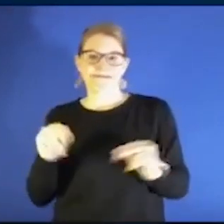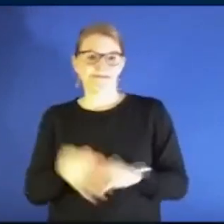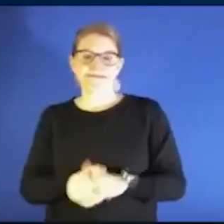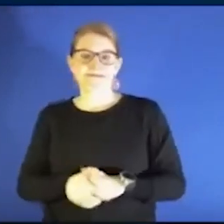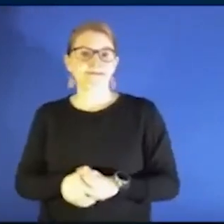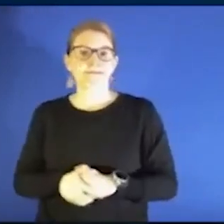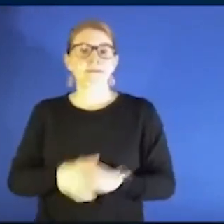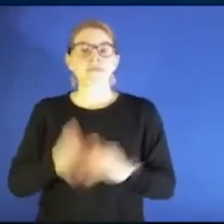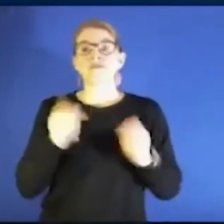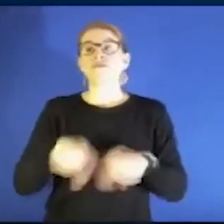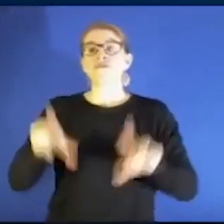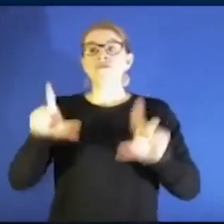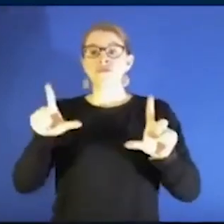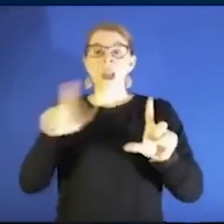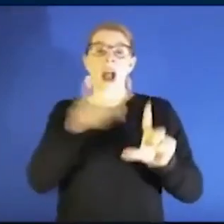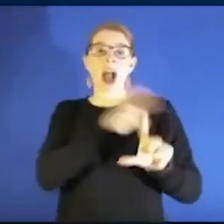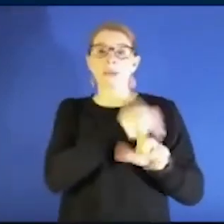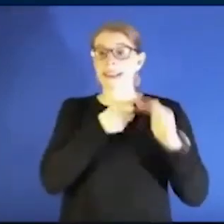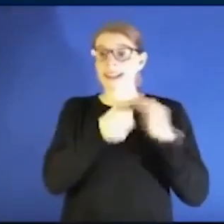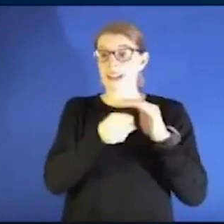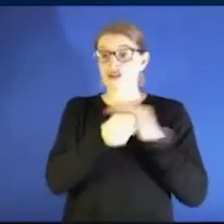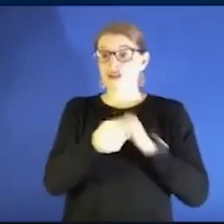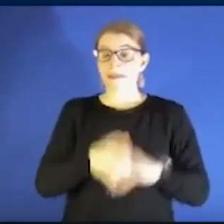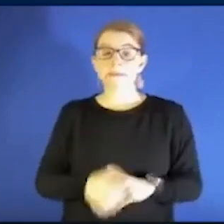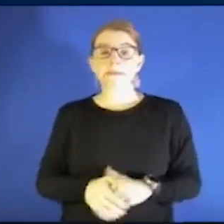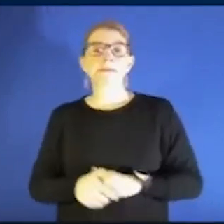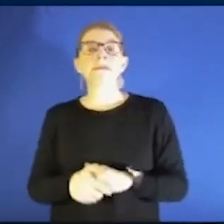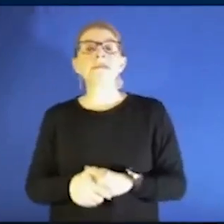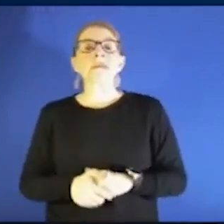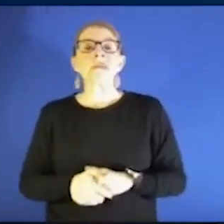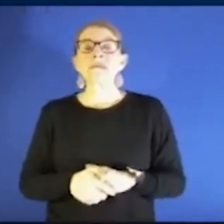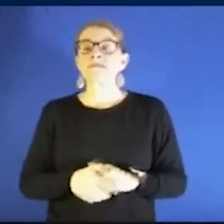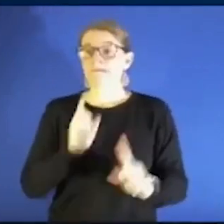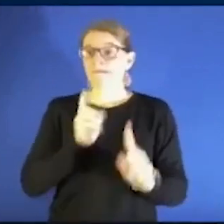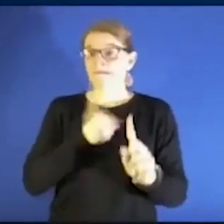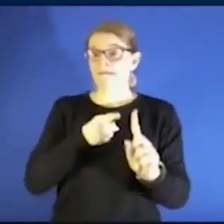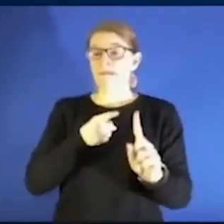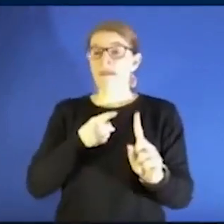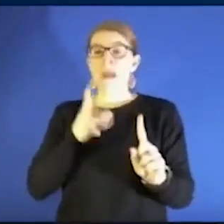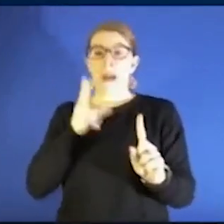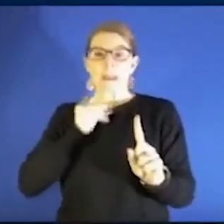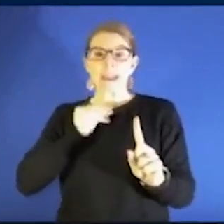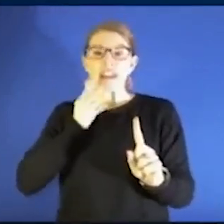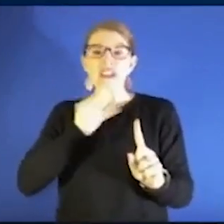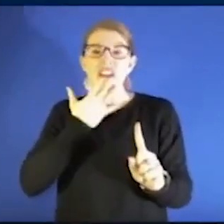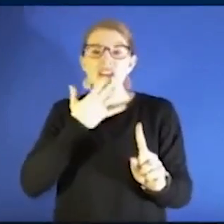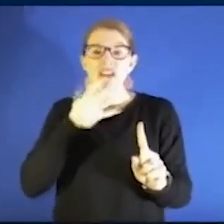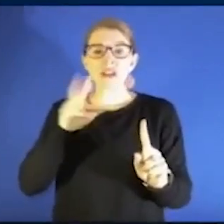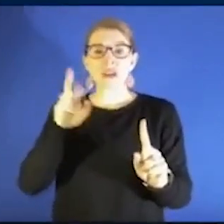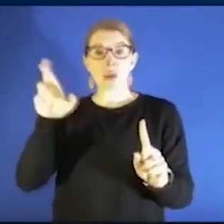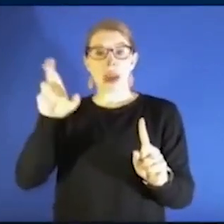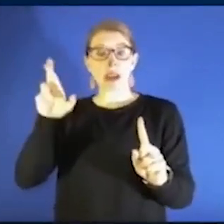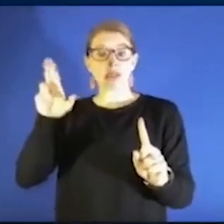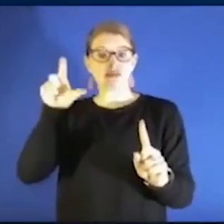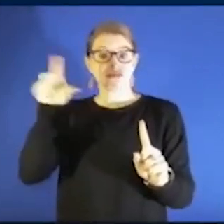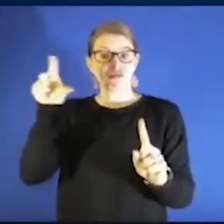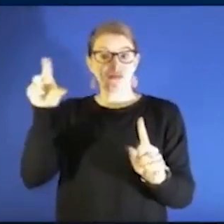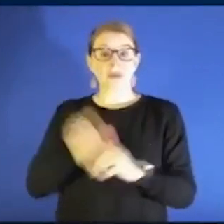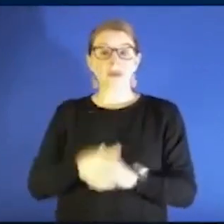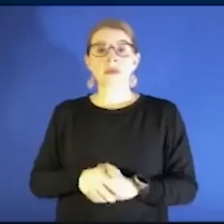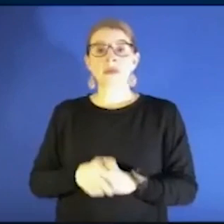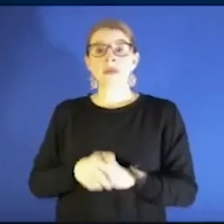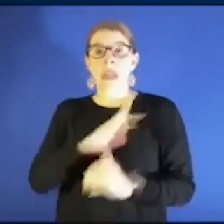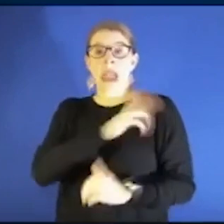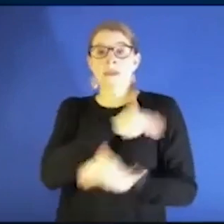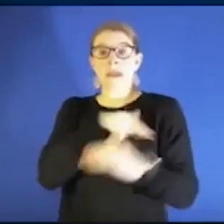about hospitalizations. So for this, what I wanted to point out in the peach colored graph on the upper right is that hospital admissions are